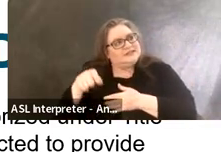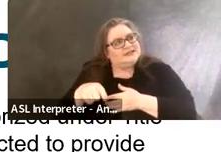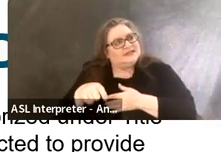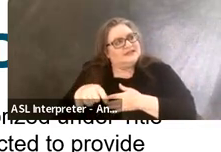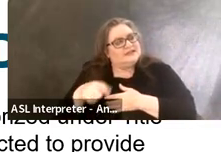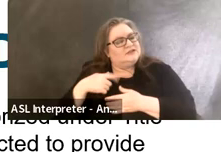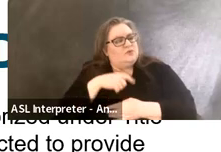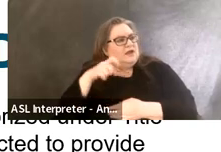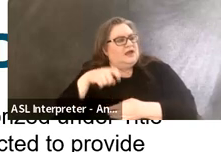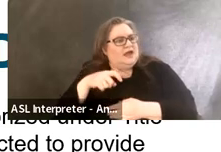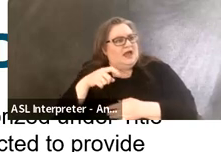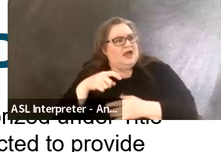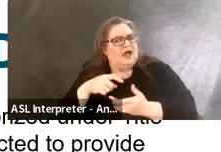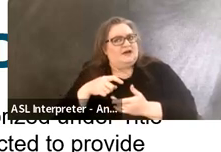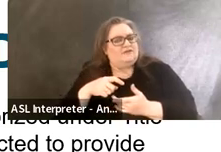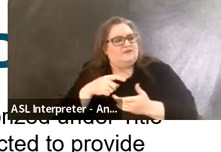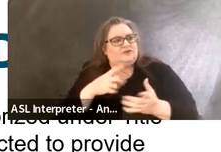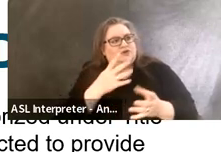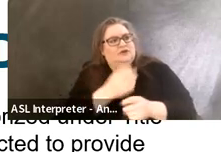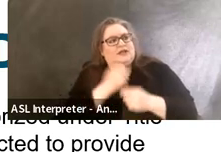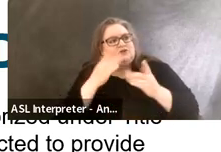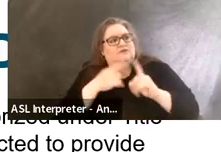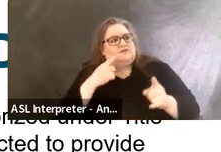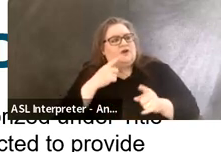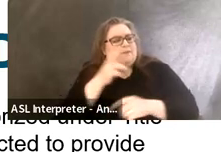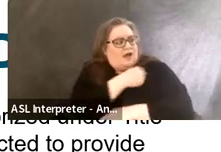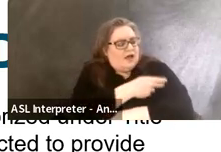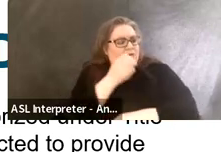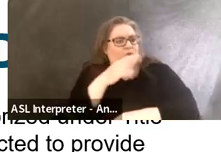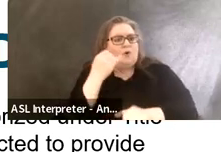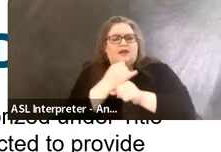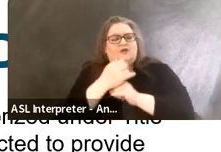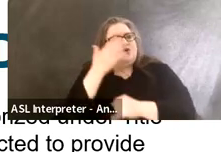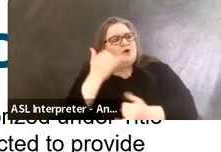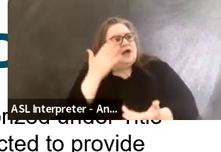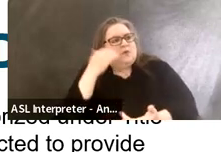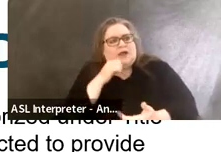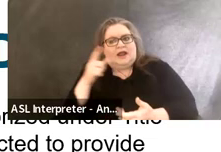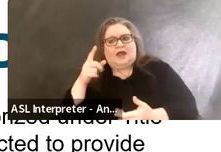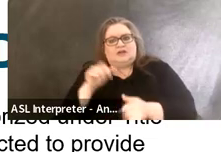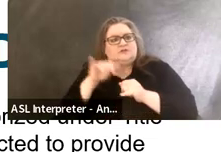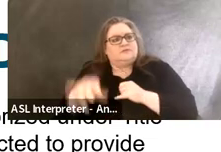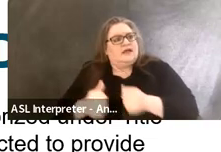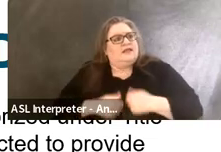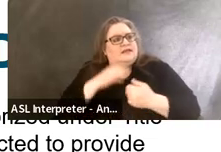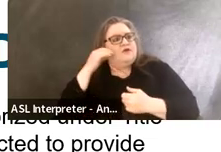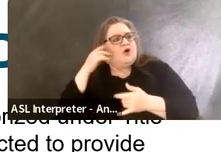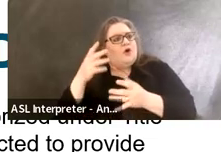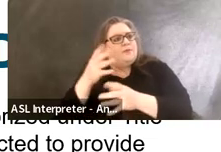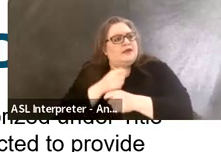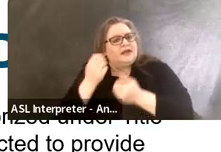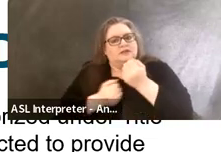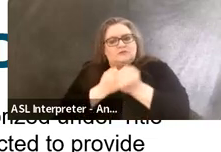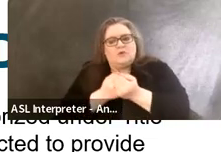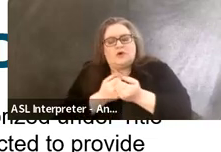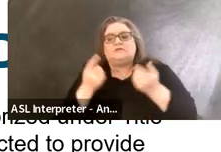we have to get them from a hospital or an institution? Why can't she live at home and receive these supports? Then came